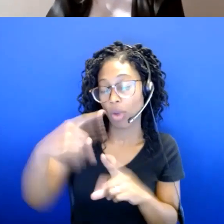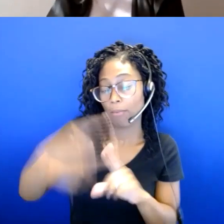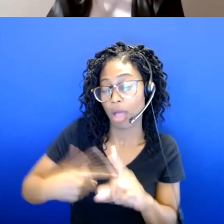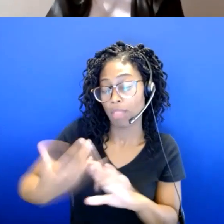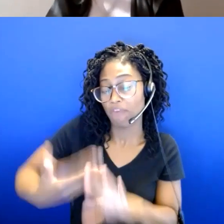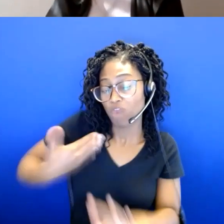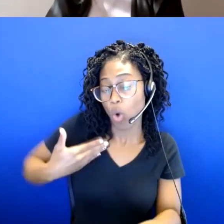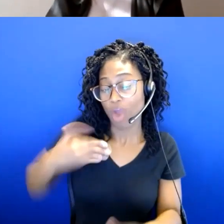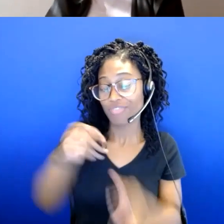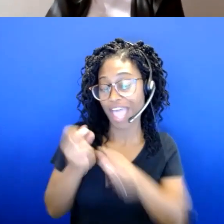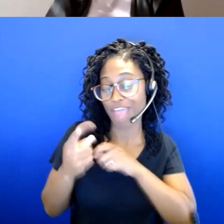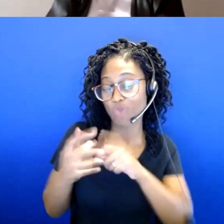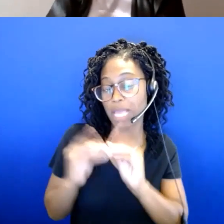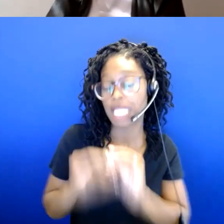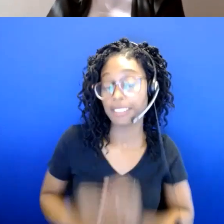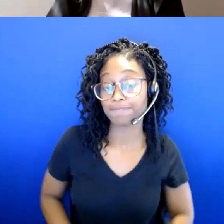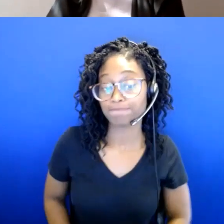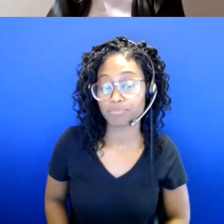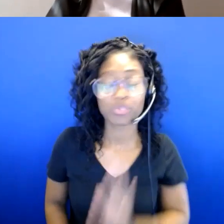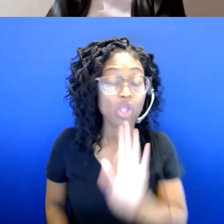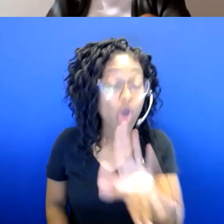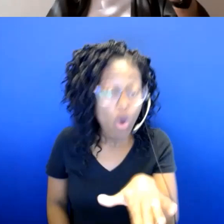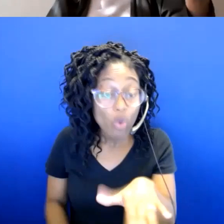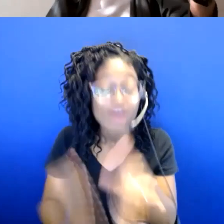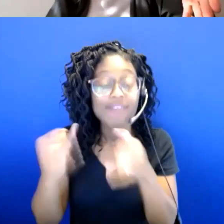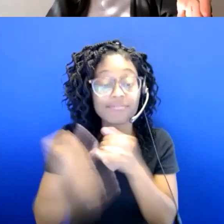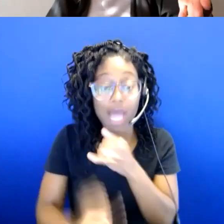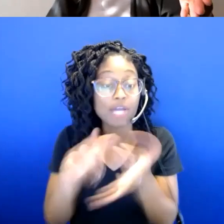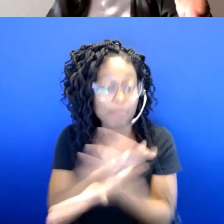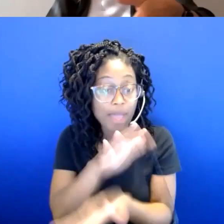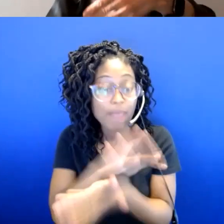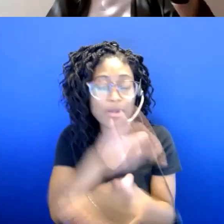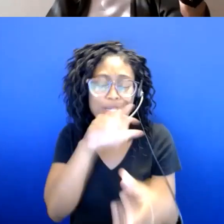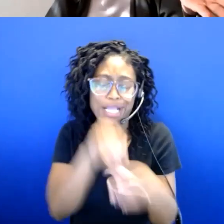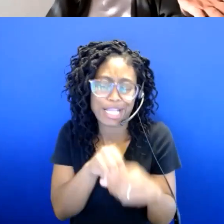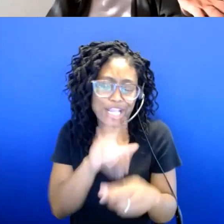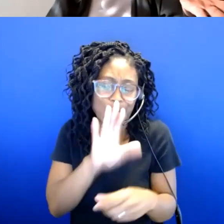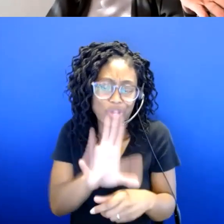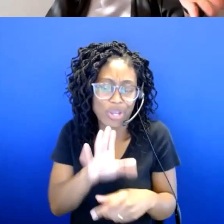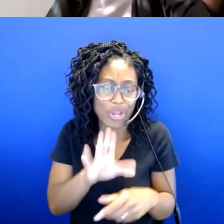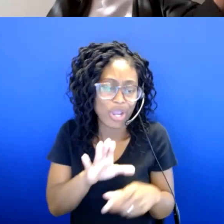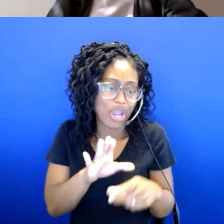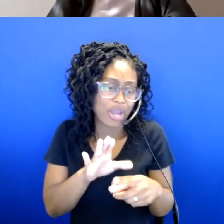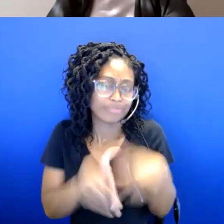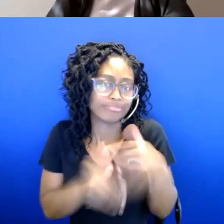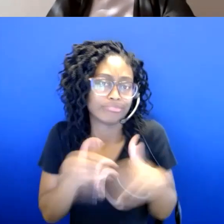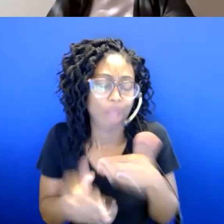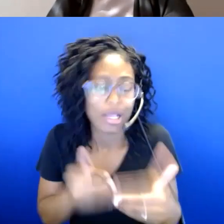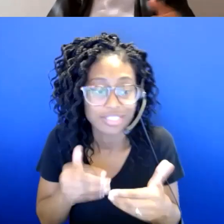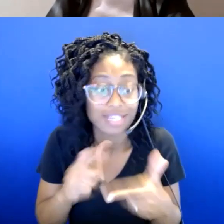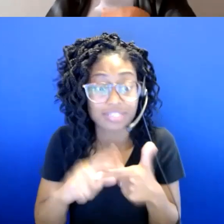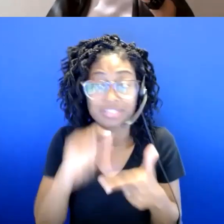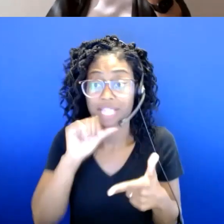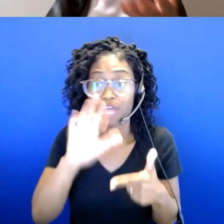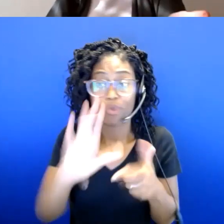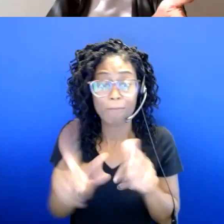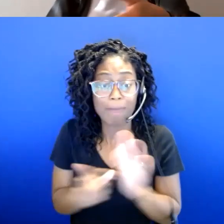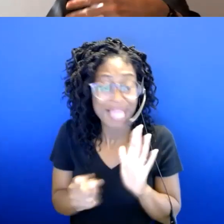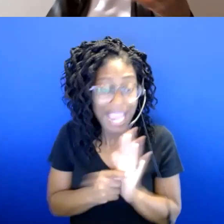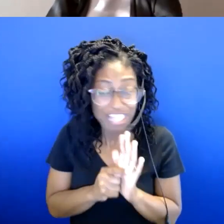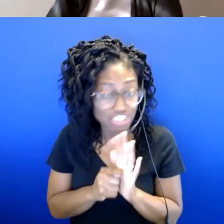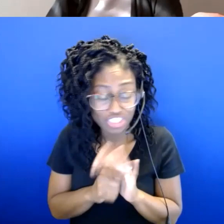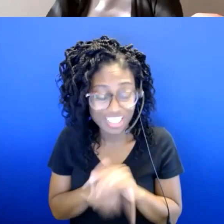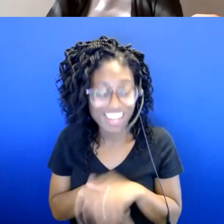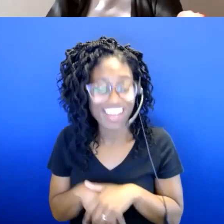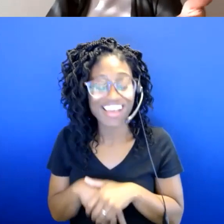meeting. And final papers are part of the versioning process. The final paper isn't your publication. Of course, the purpose